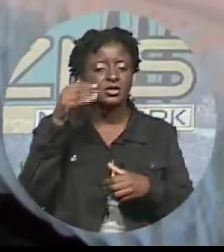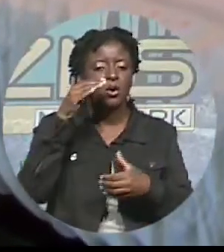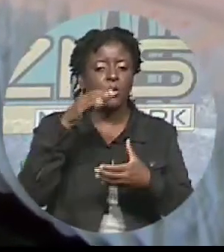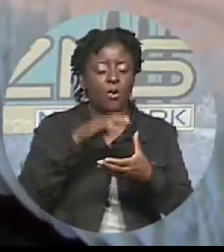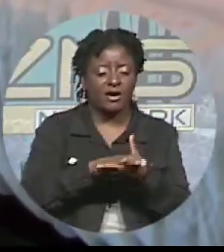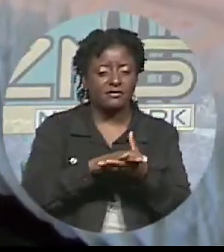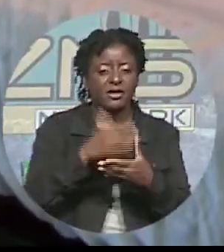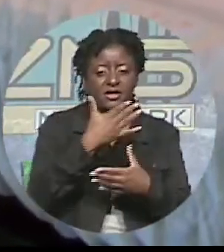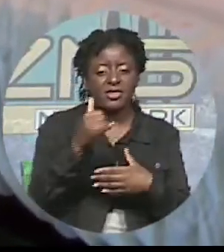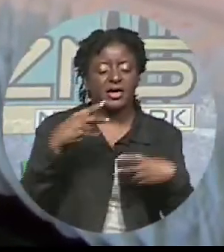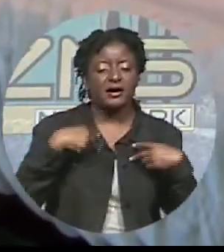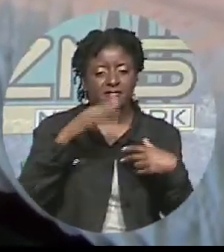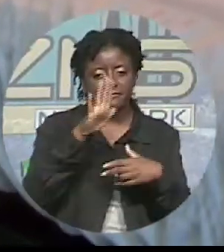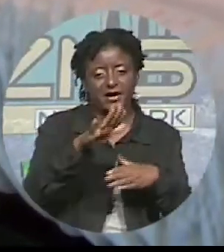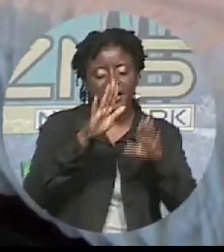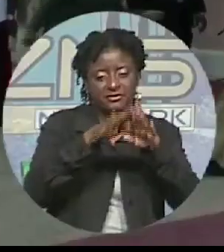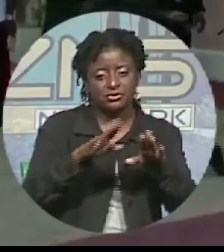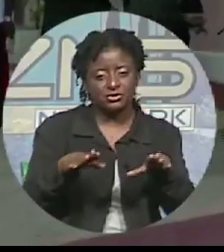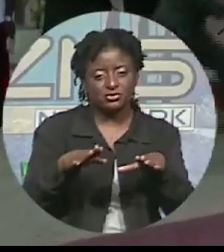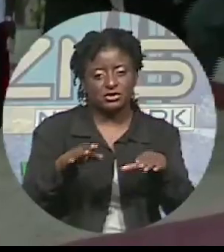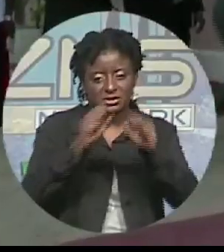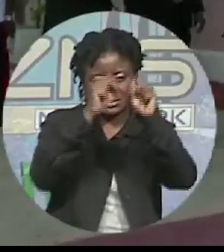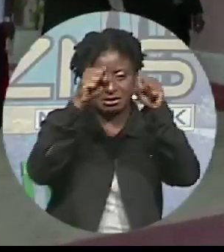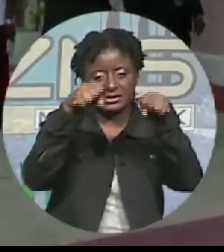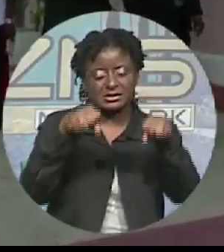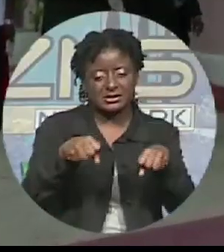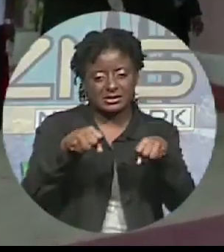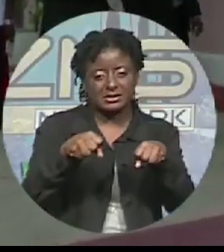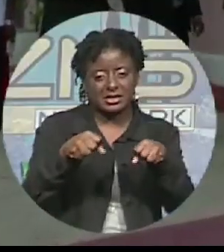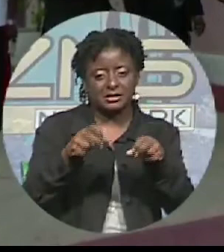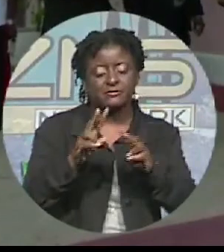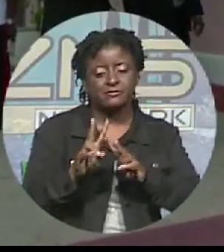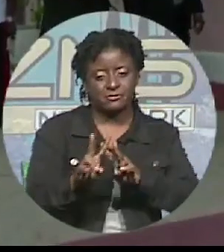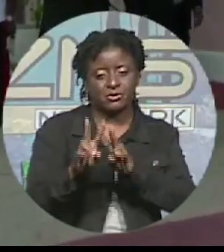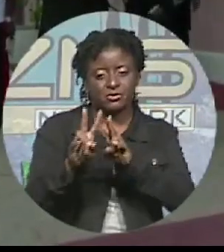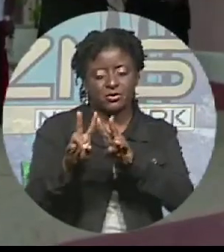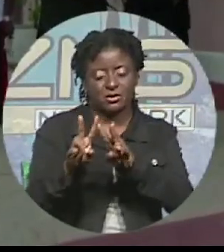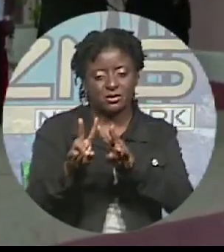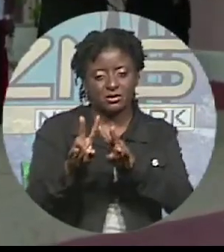together they have five children. A state funeral will be held for the former cabinet